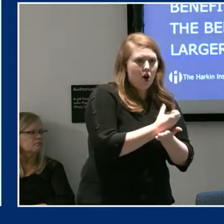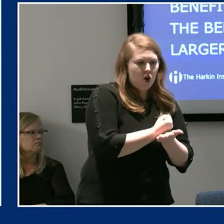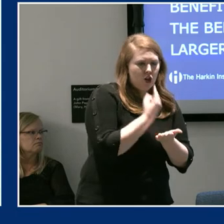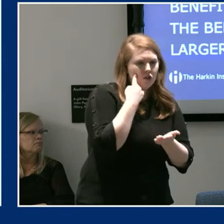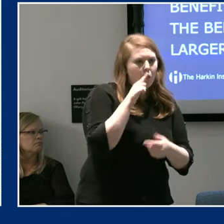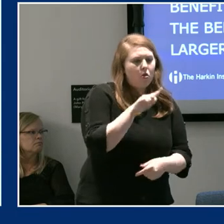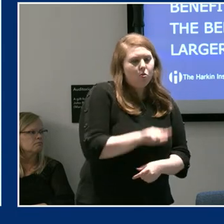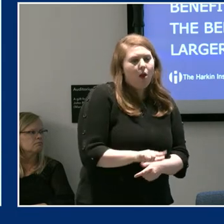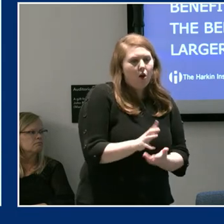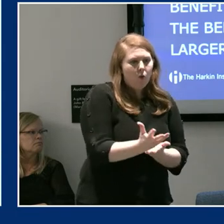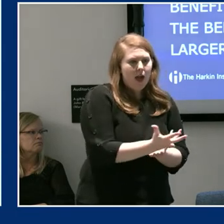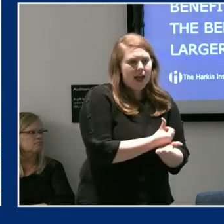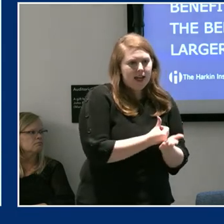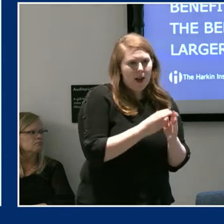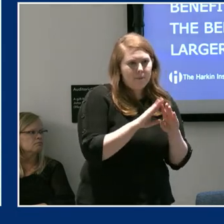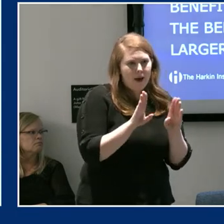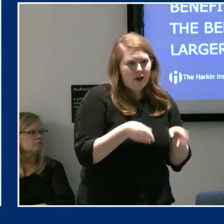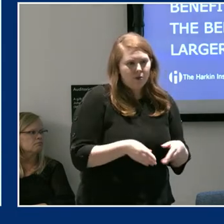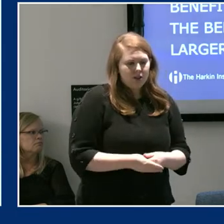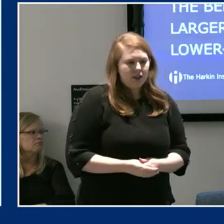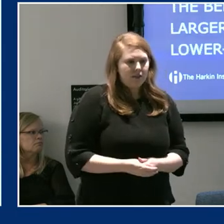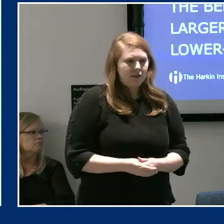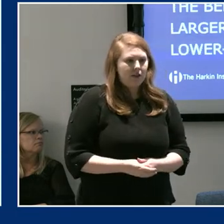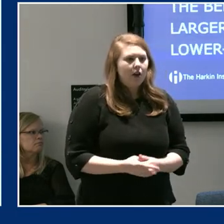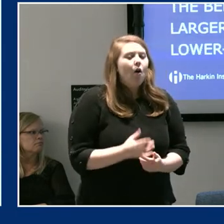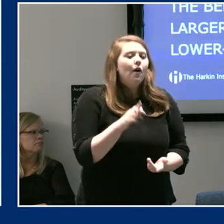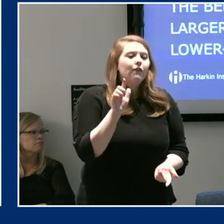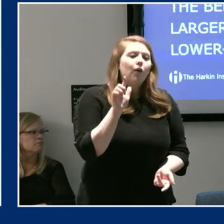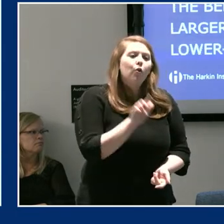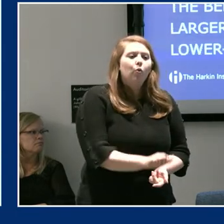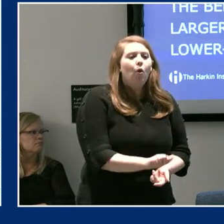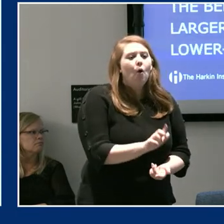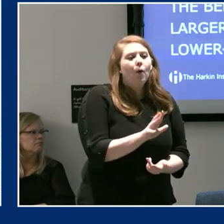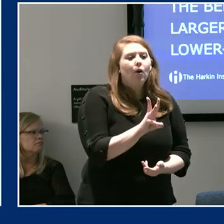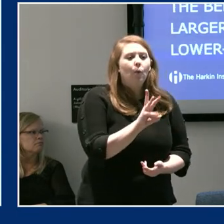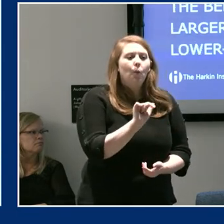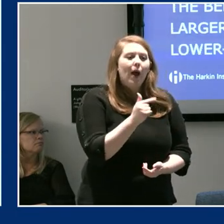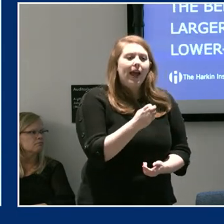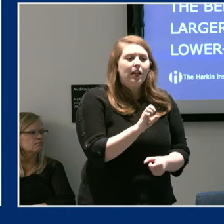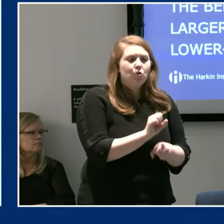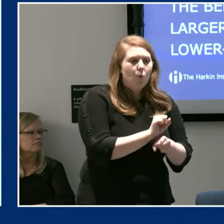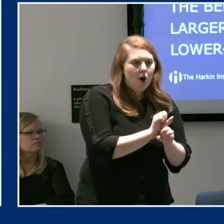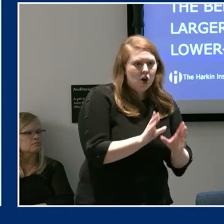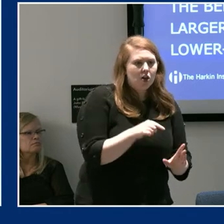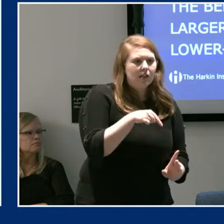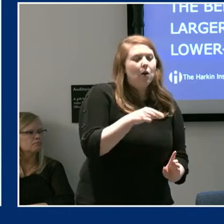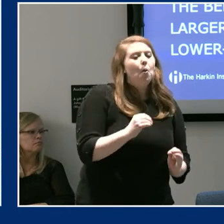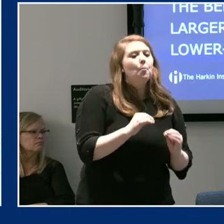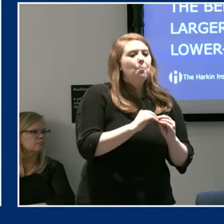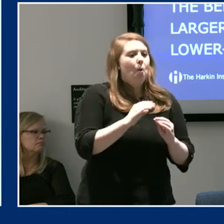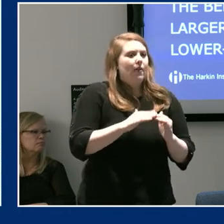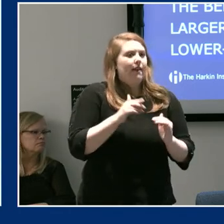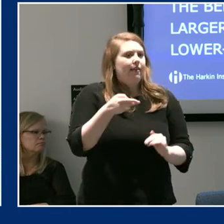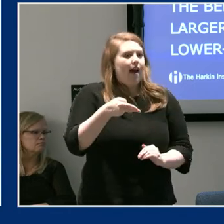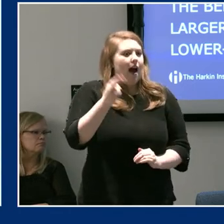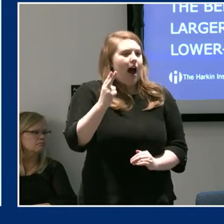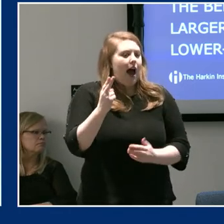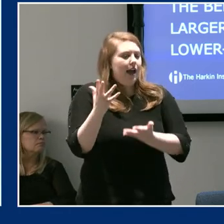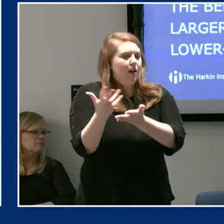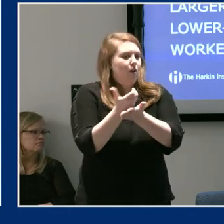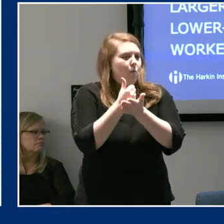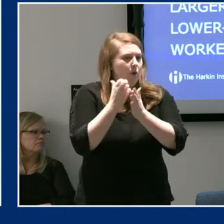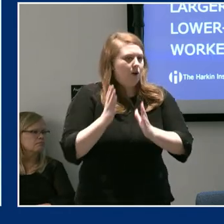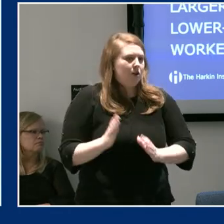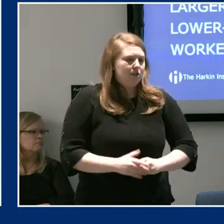households than lower wage workers than for higher wage workers. Other